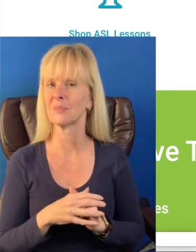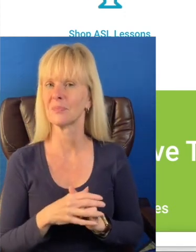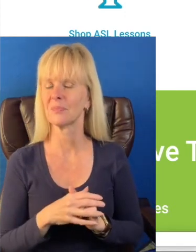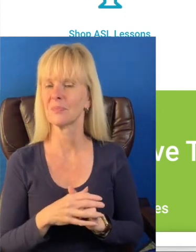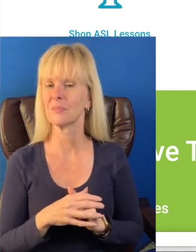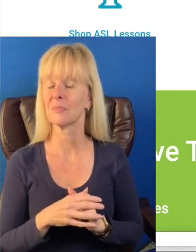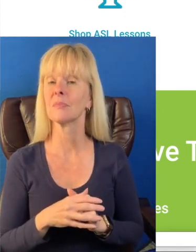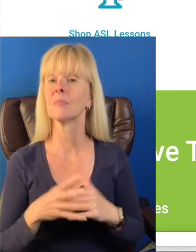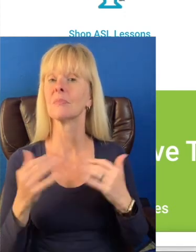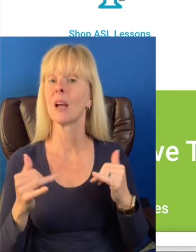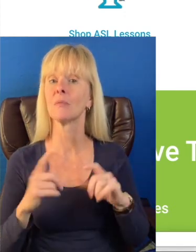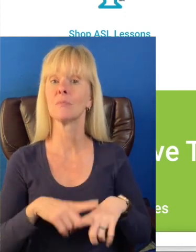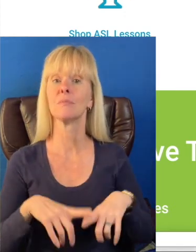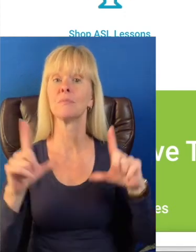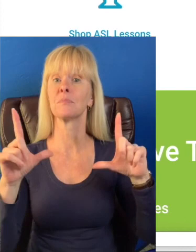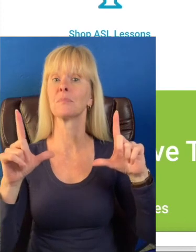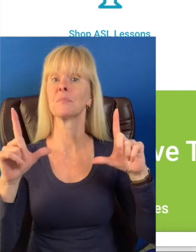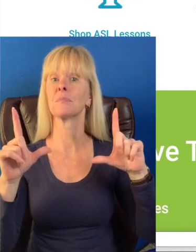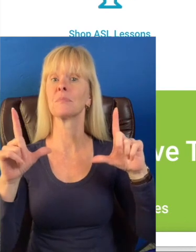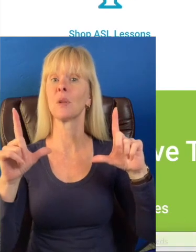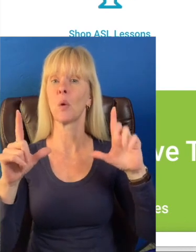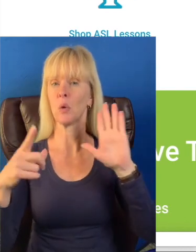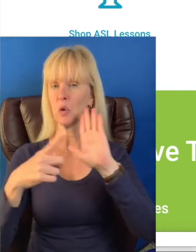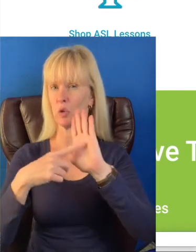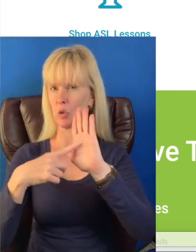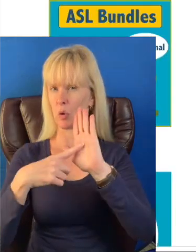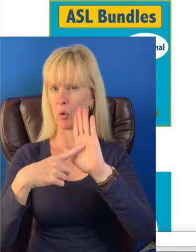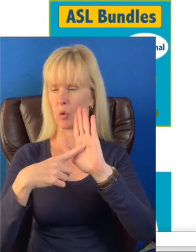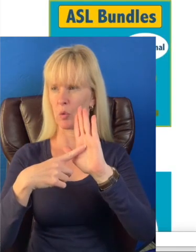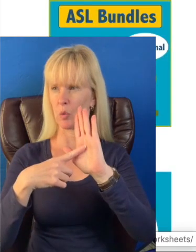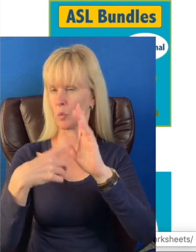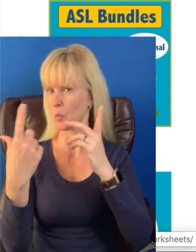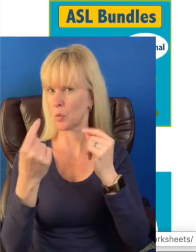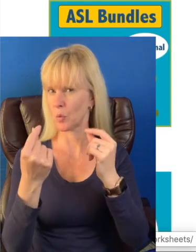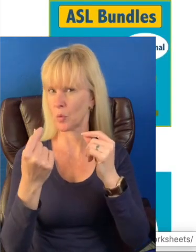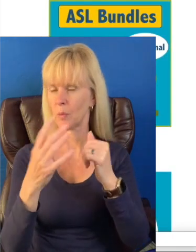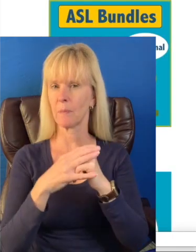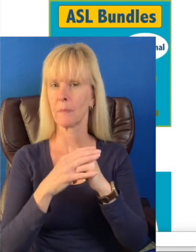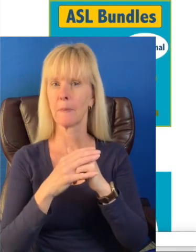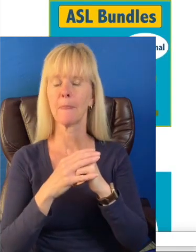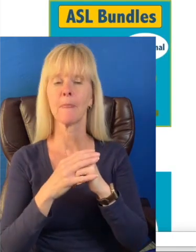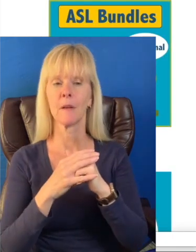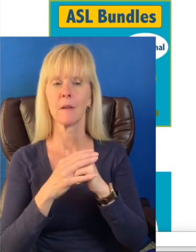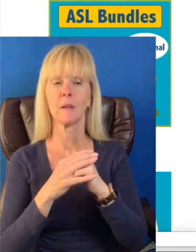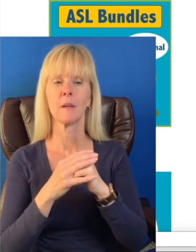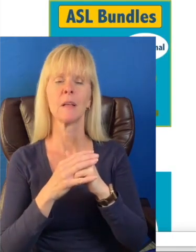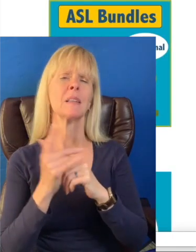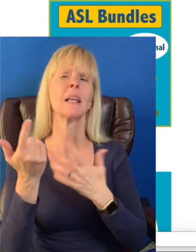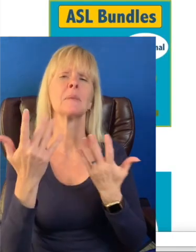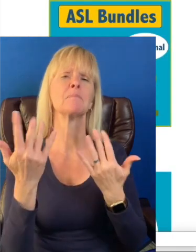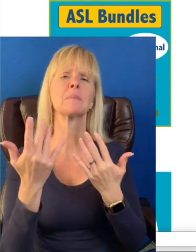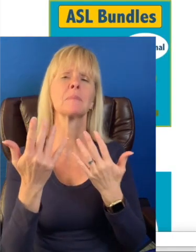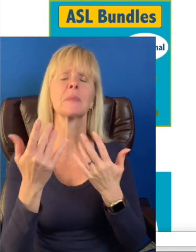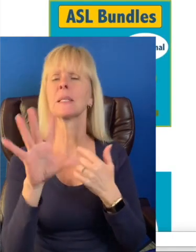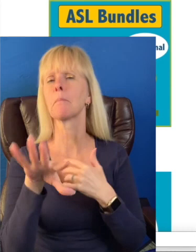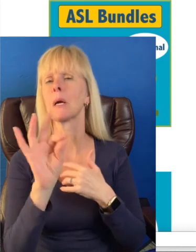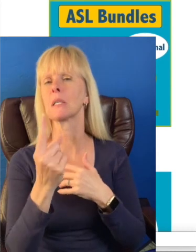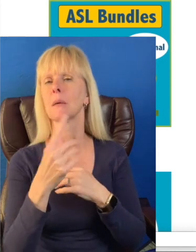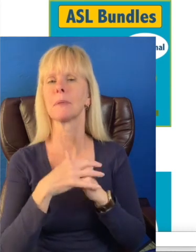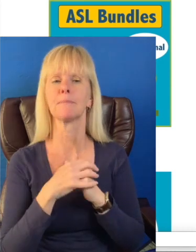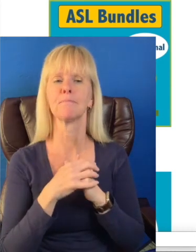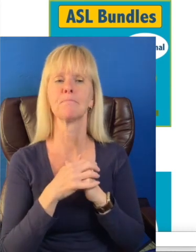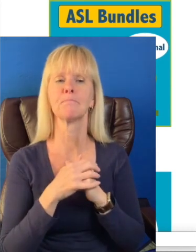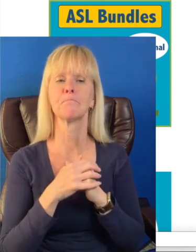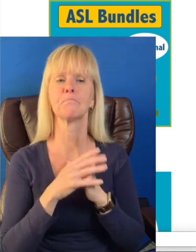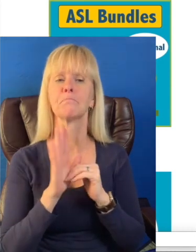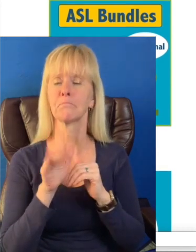Once you're in there, then I'm going to show you briefly what you can do. You're going to go ahead, let's just pick out something right here. We're going to go into the